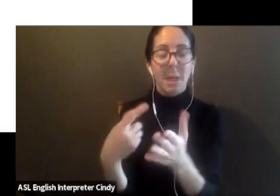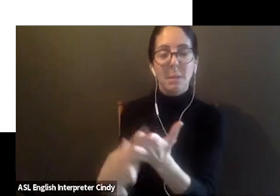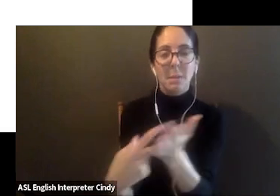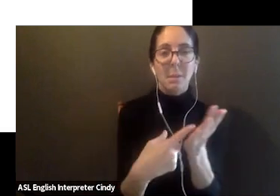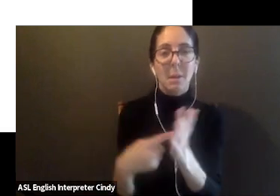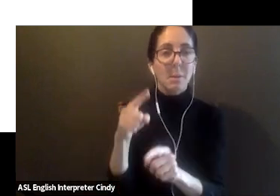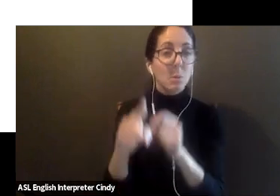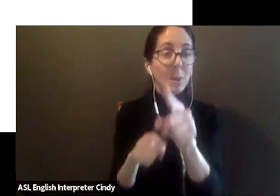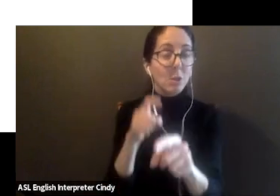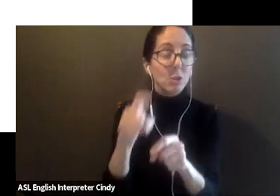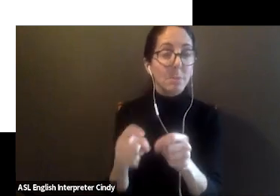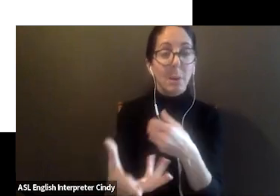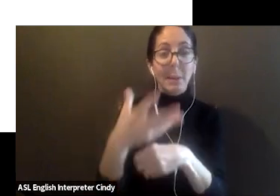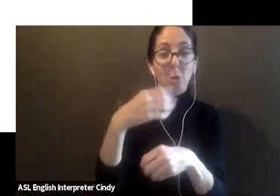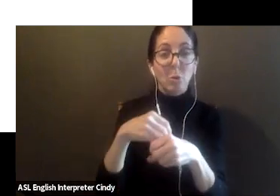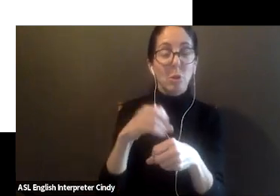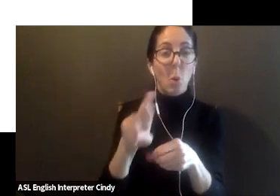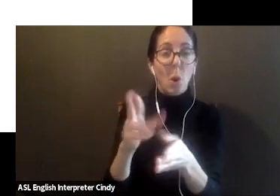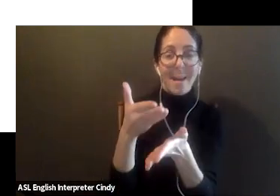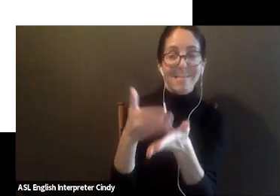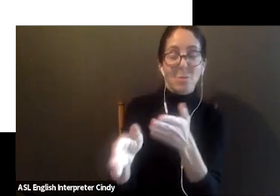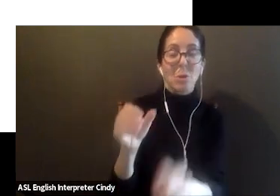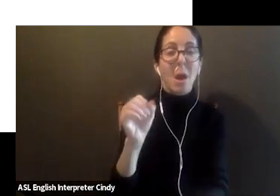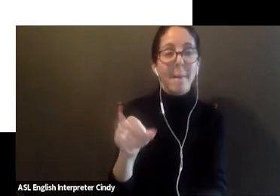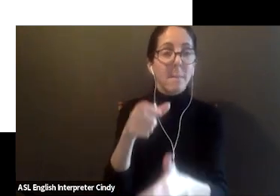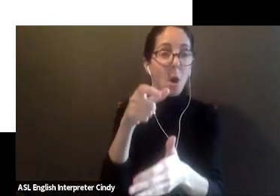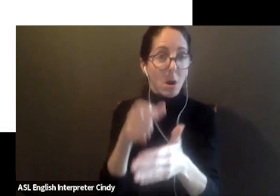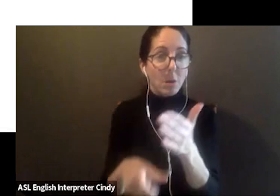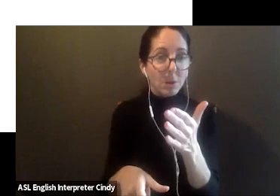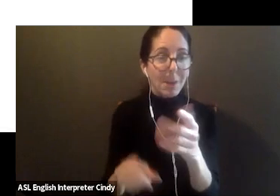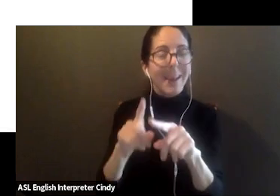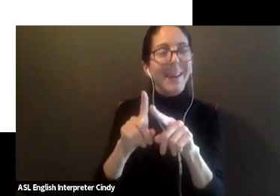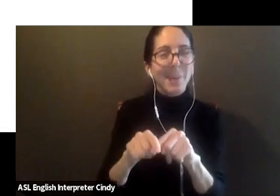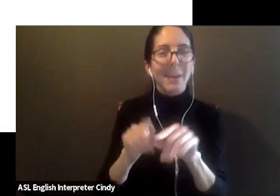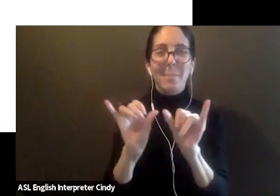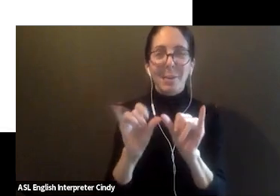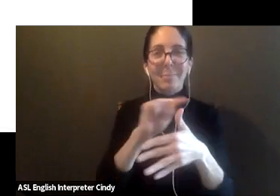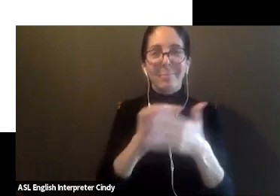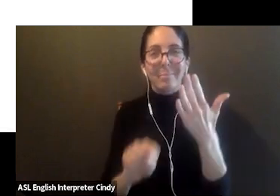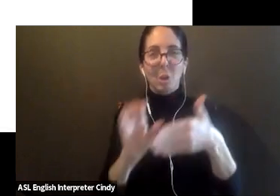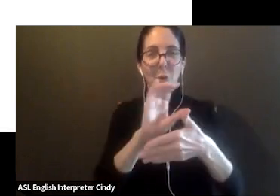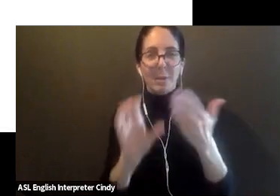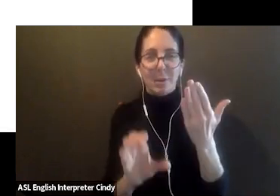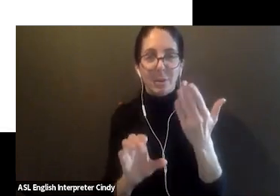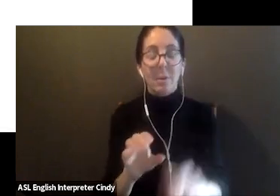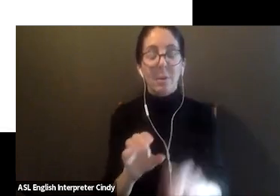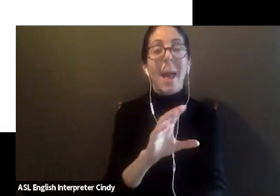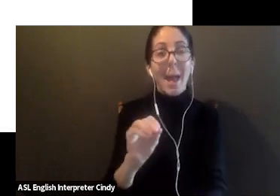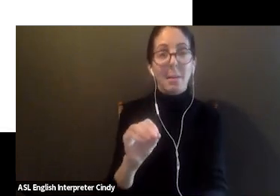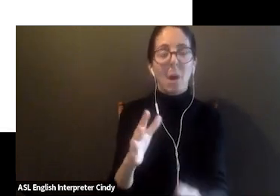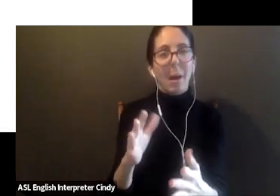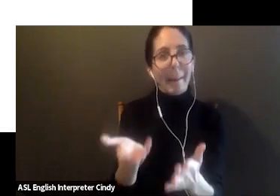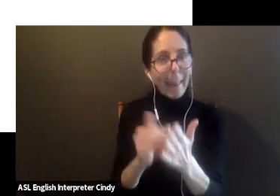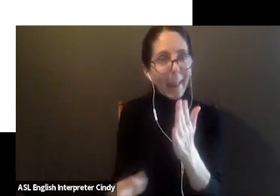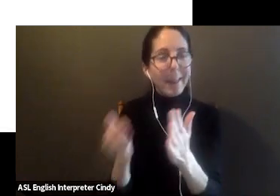questions regarding the inclusion or exclusion of the articles based on the criteria and to make sure to refine the criteria